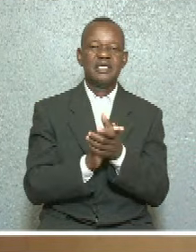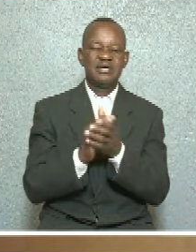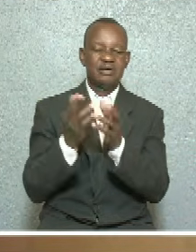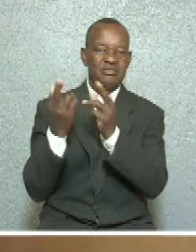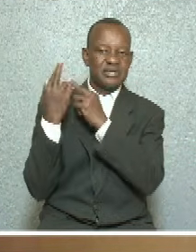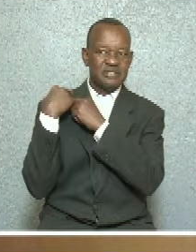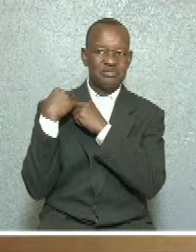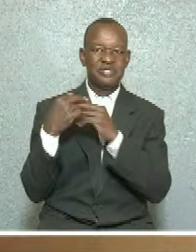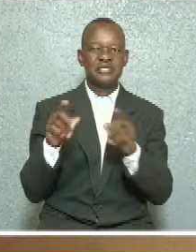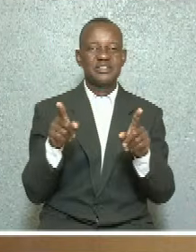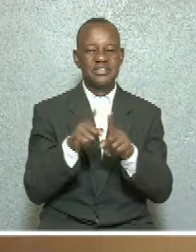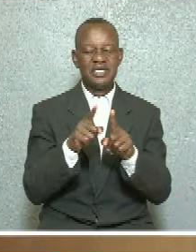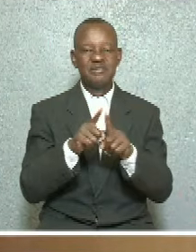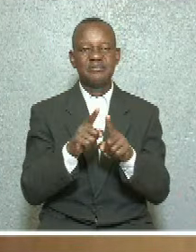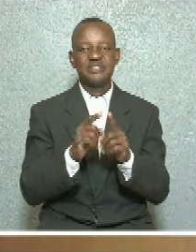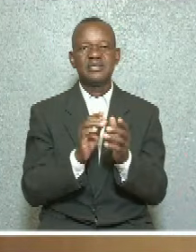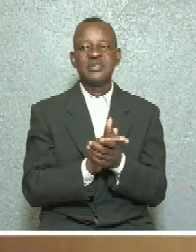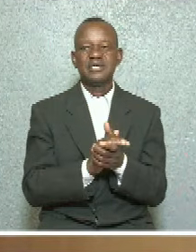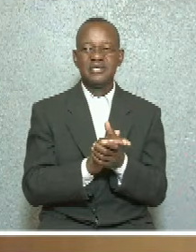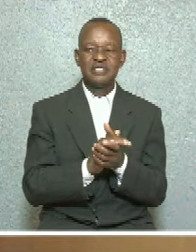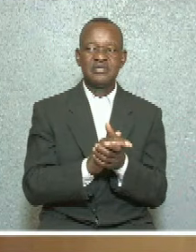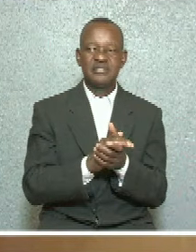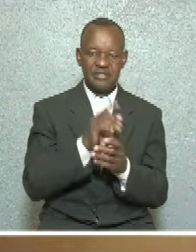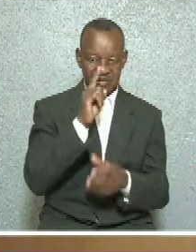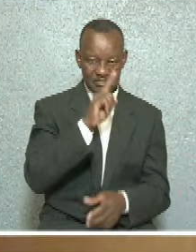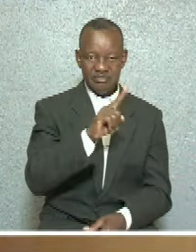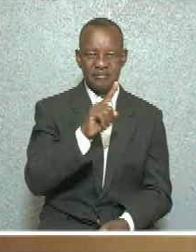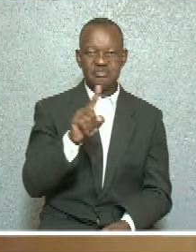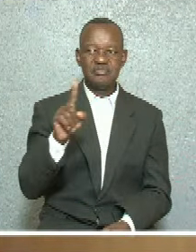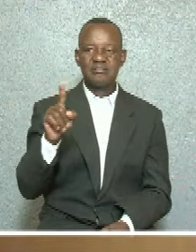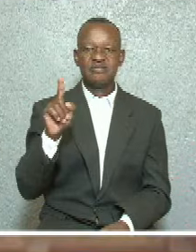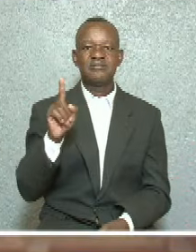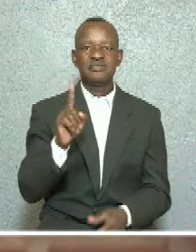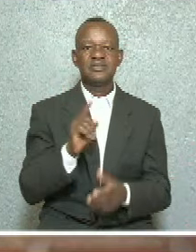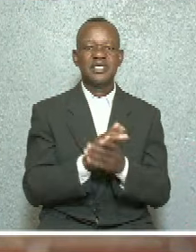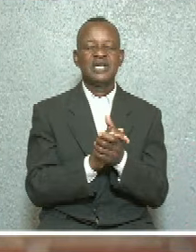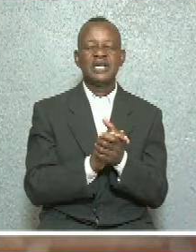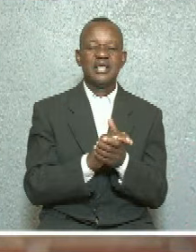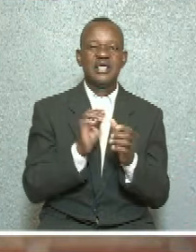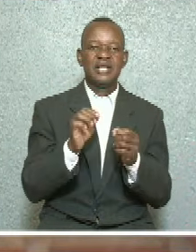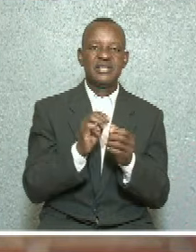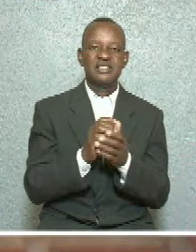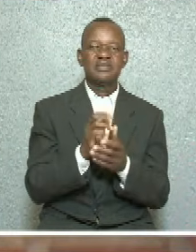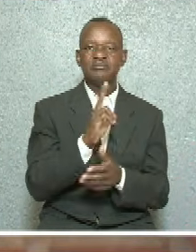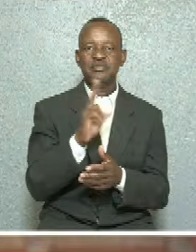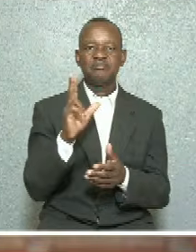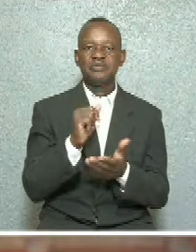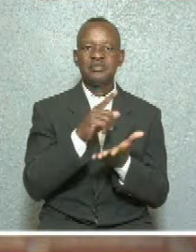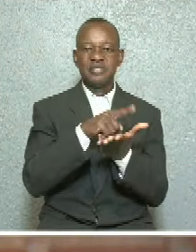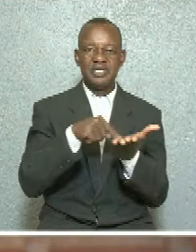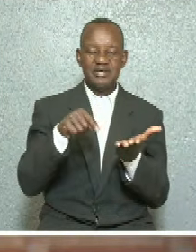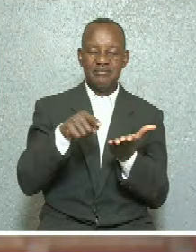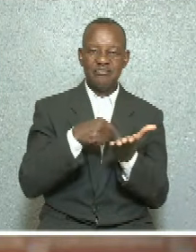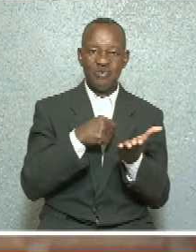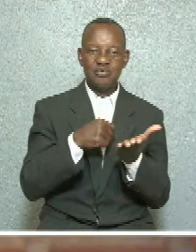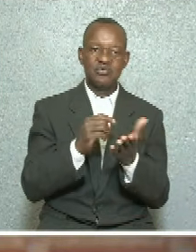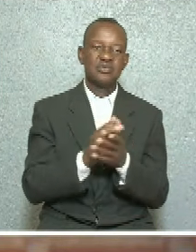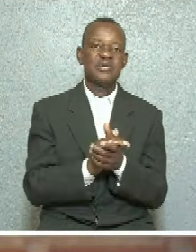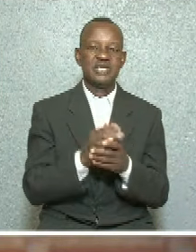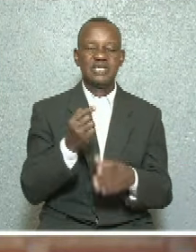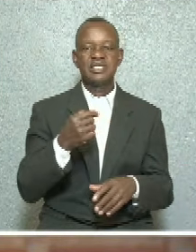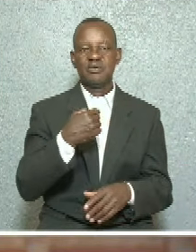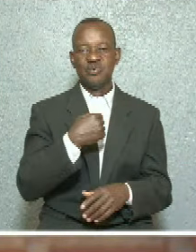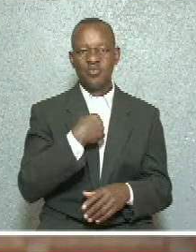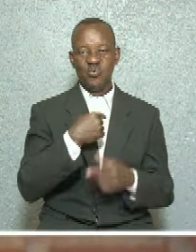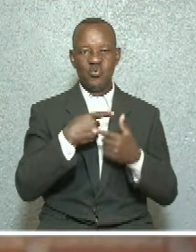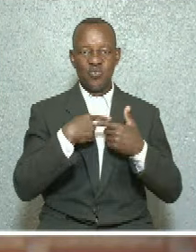it's people's vote that gets you into the office. It is because of the vote of Namibians for